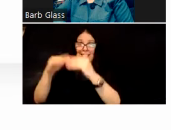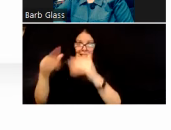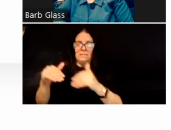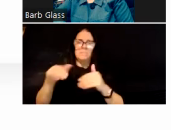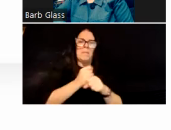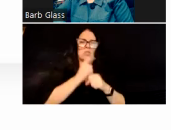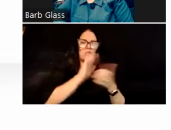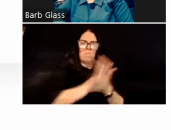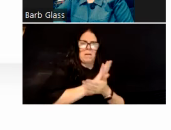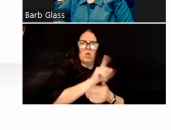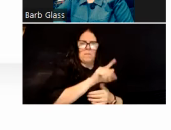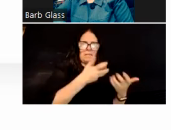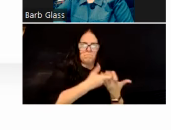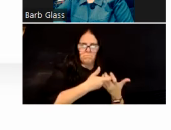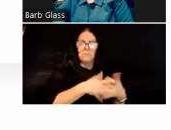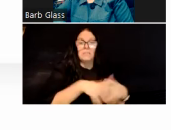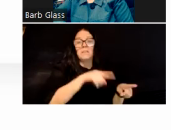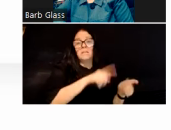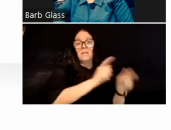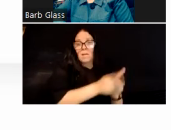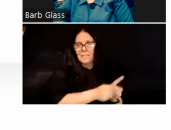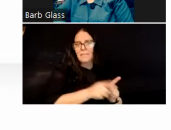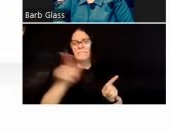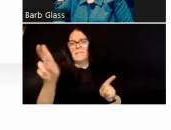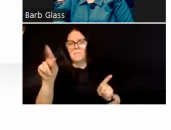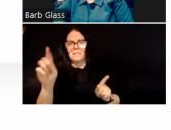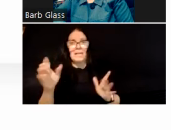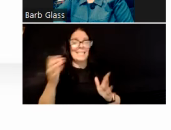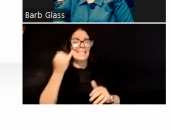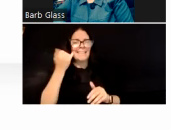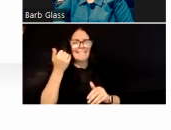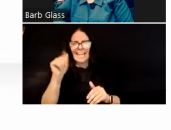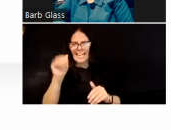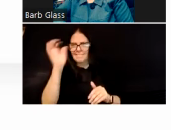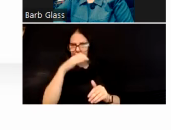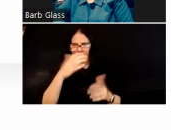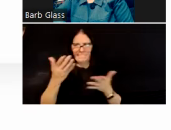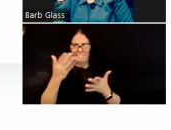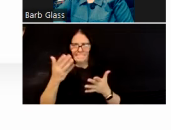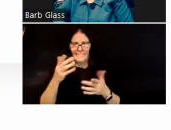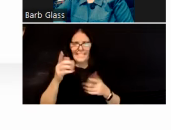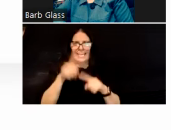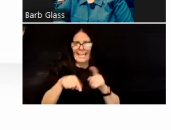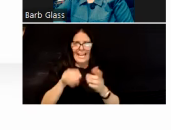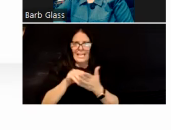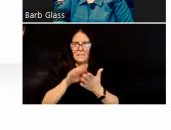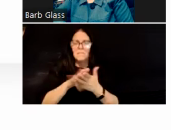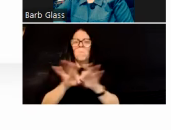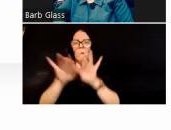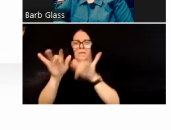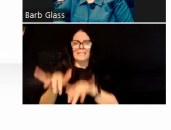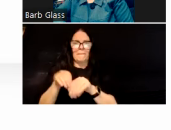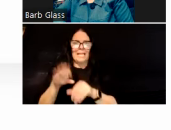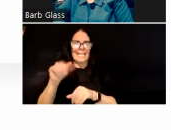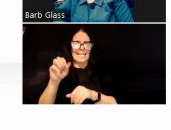matches what you have on paper. If there's something strange or glitchy that's hard to capture it in a case note and